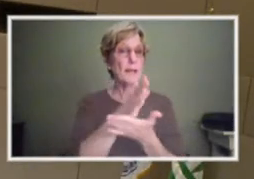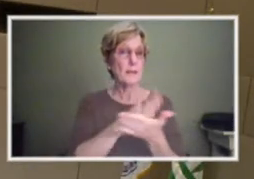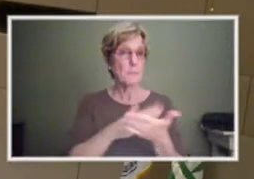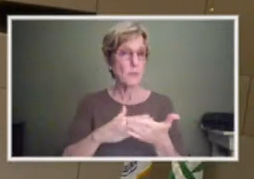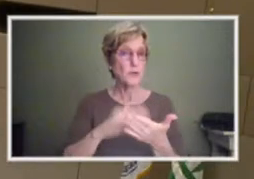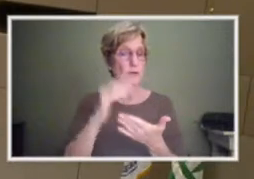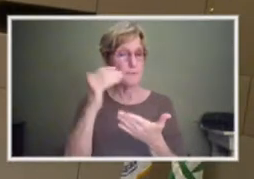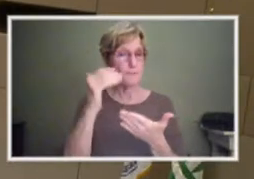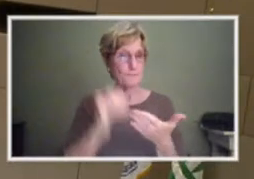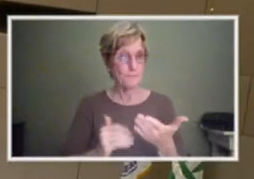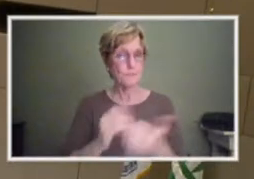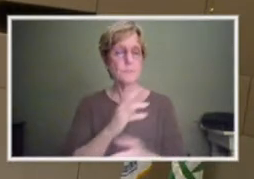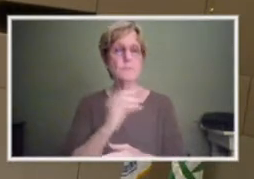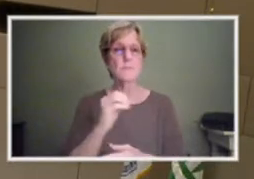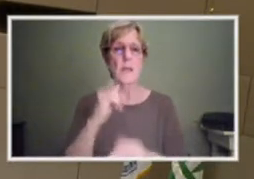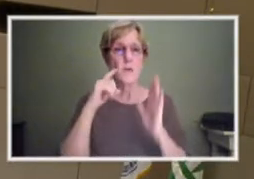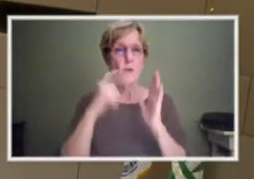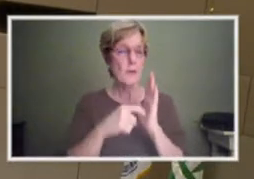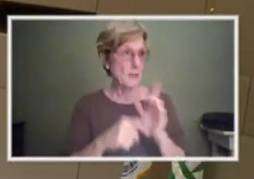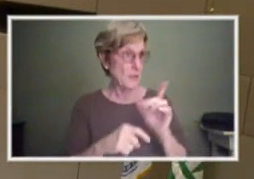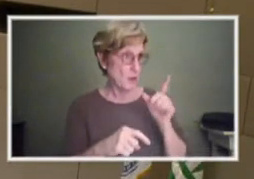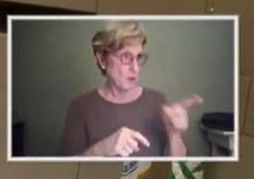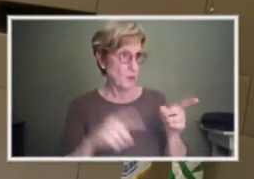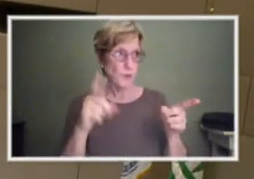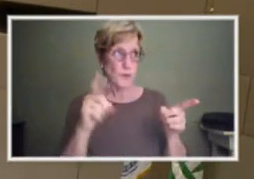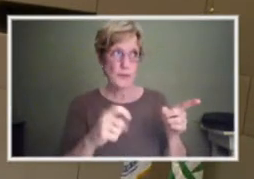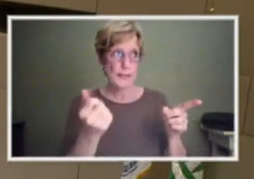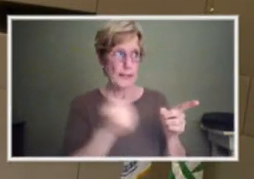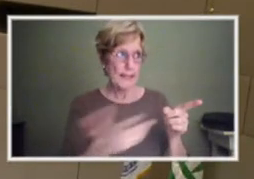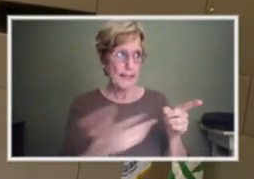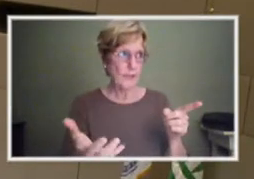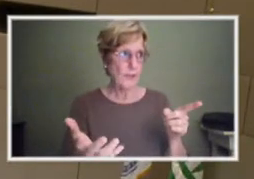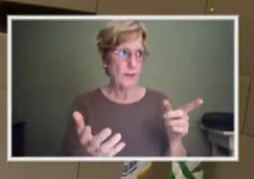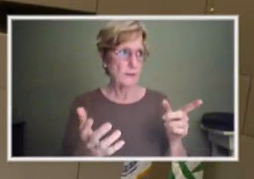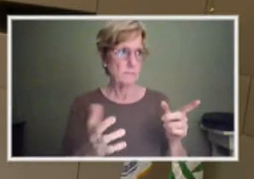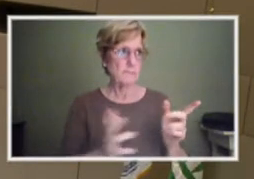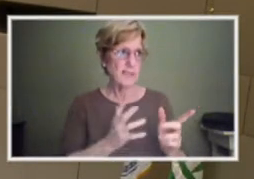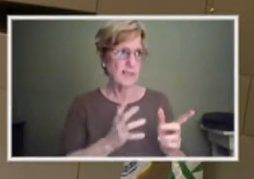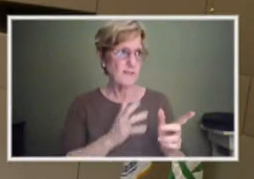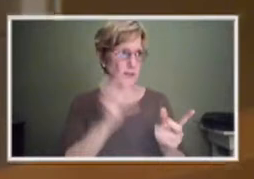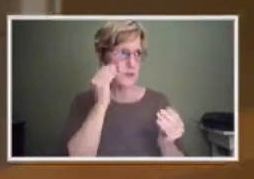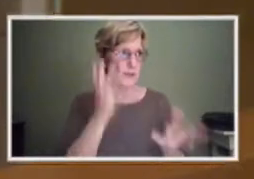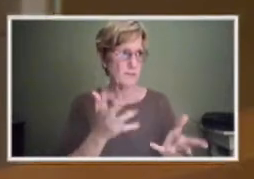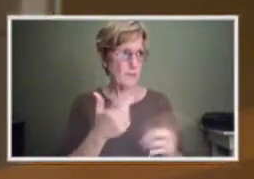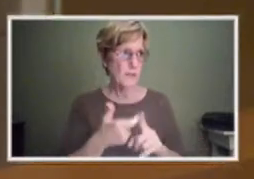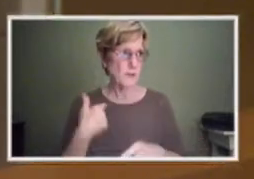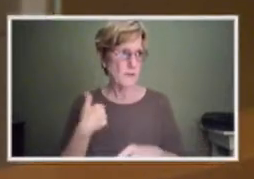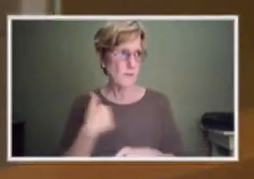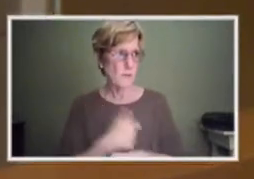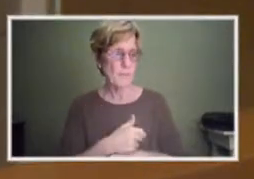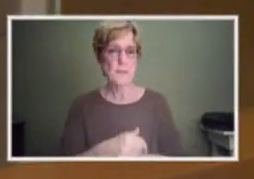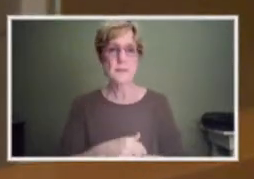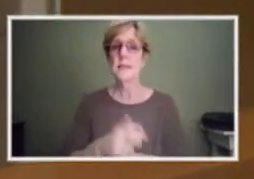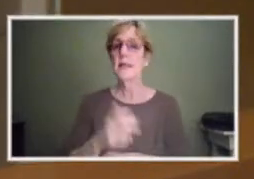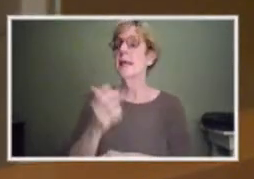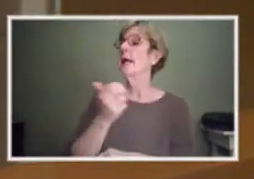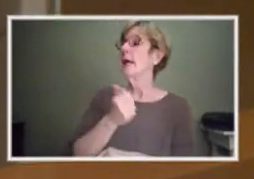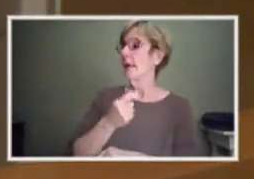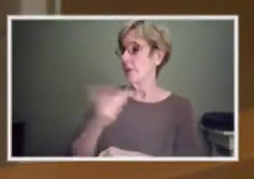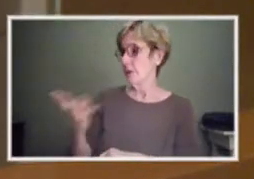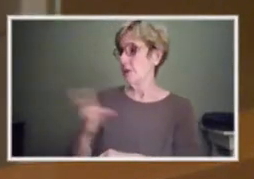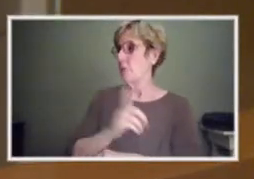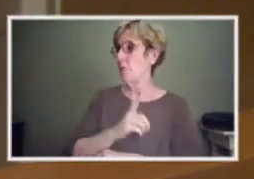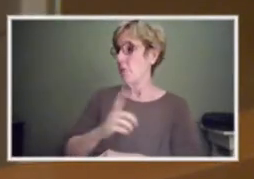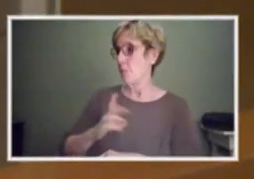and I'm going to recognize you. Do you need anything, any additional information from the council? There are several of the boards that